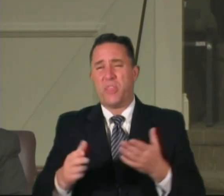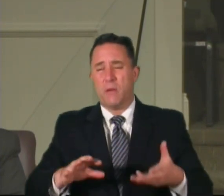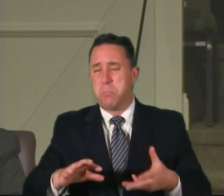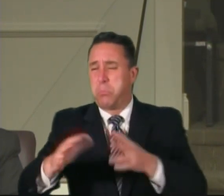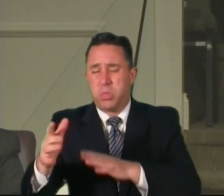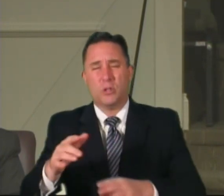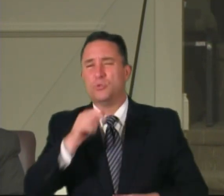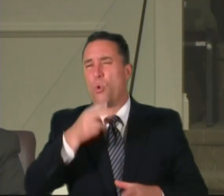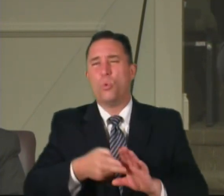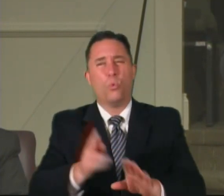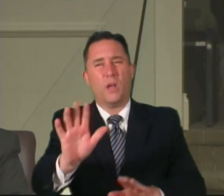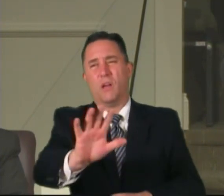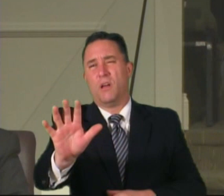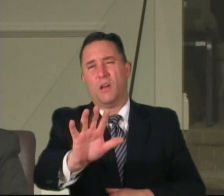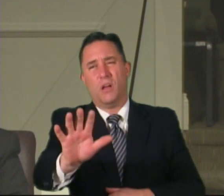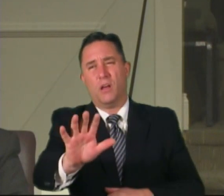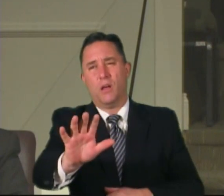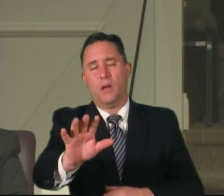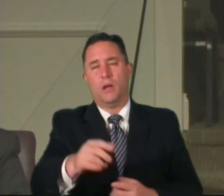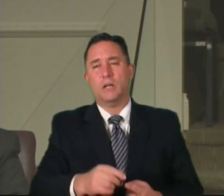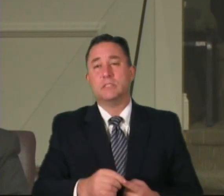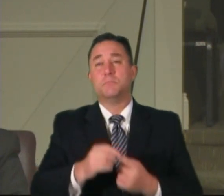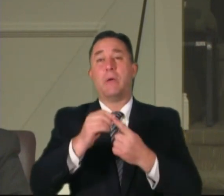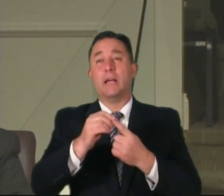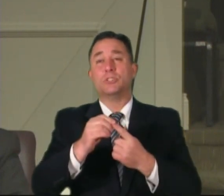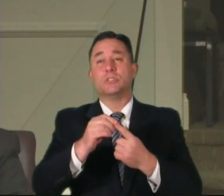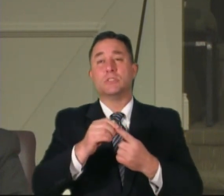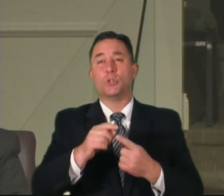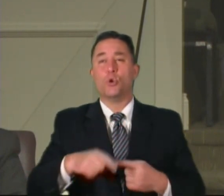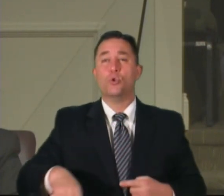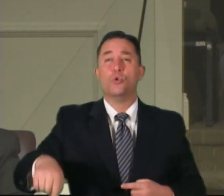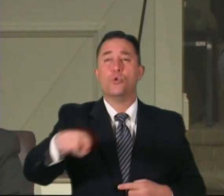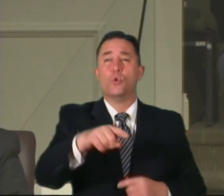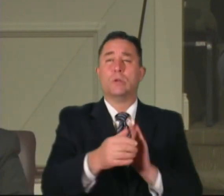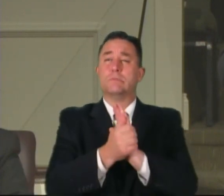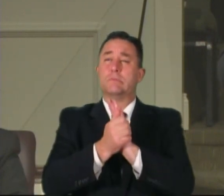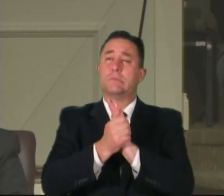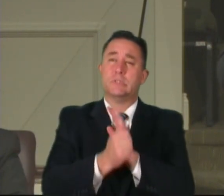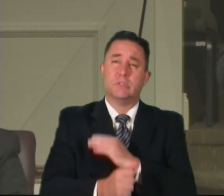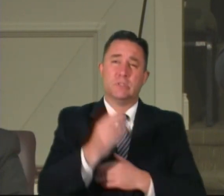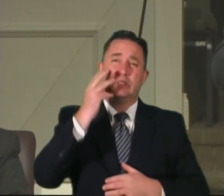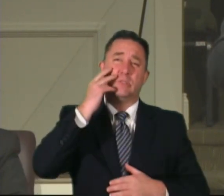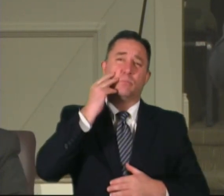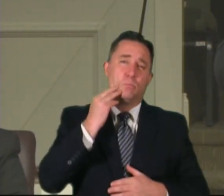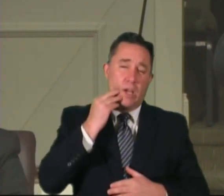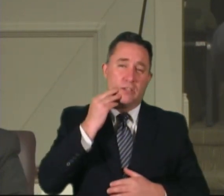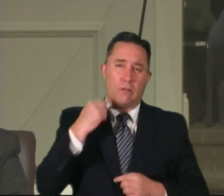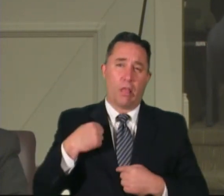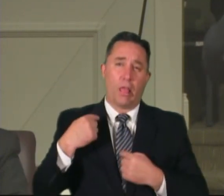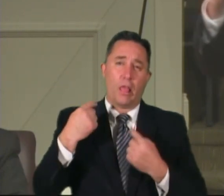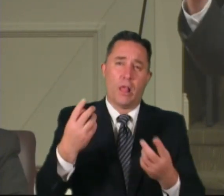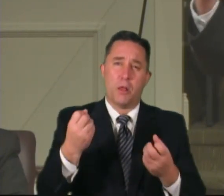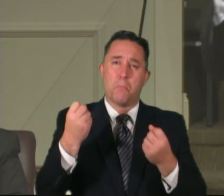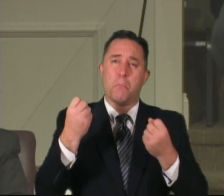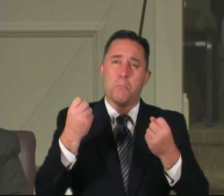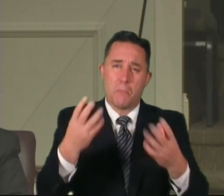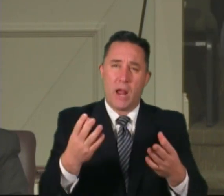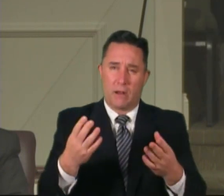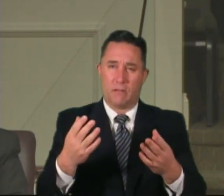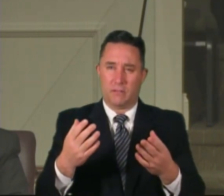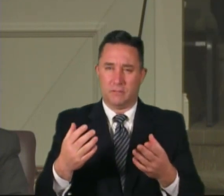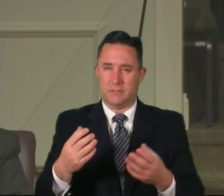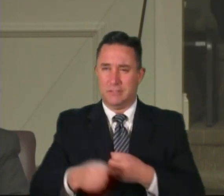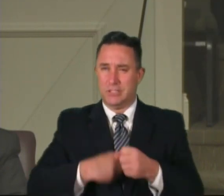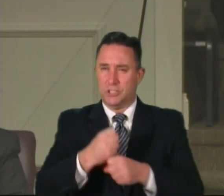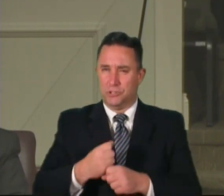you mustn't quit. Don't quit, especially you that are skilled and experienced sailors over many a troubled way. We need